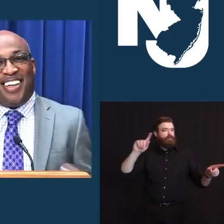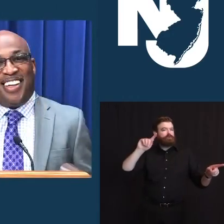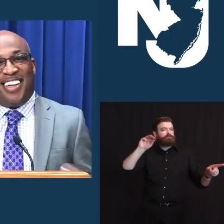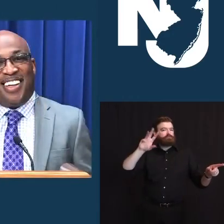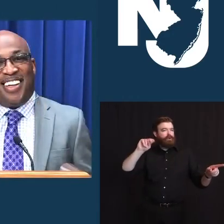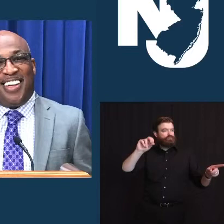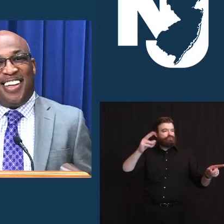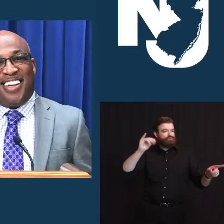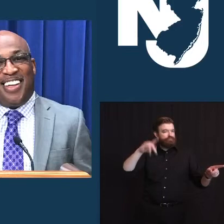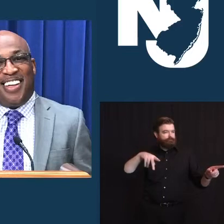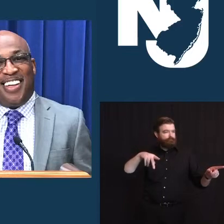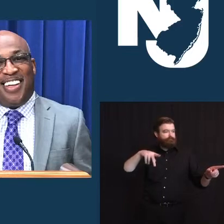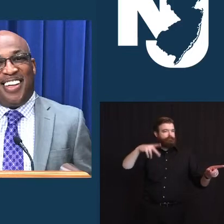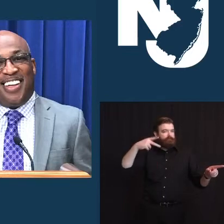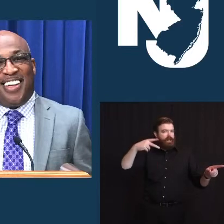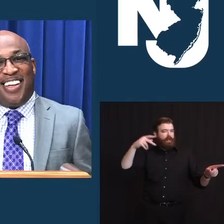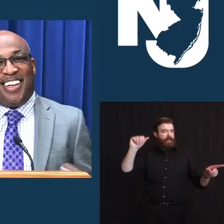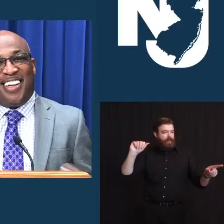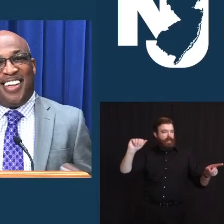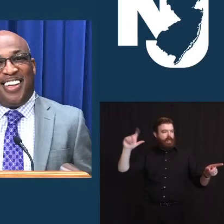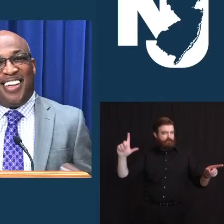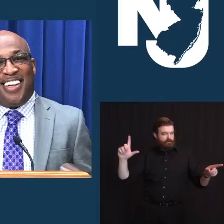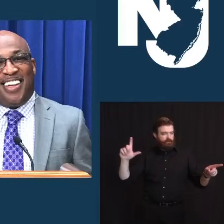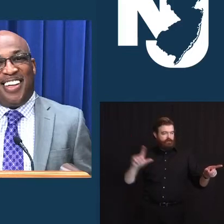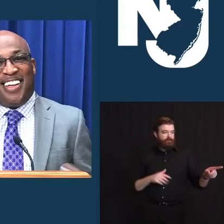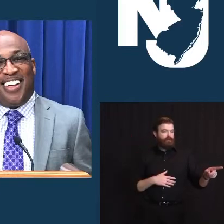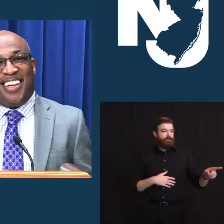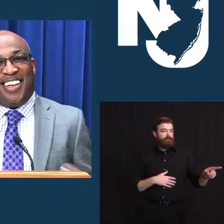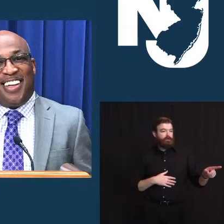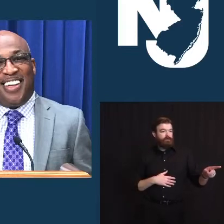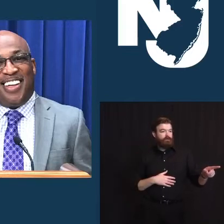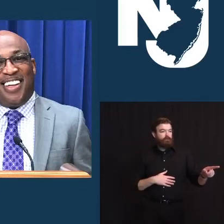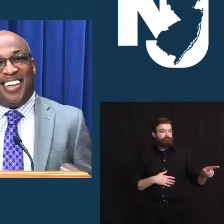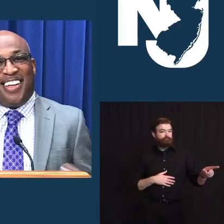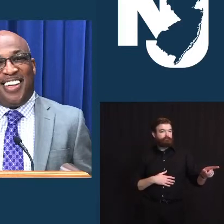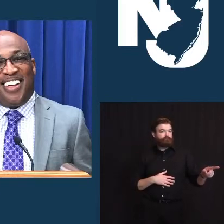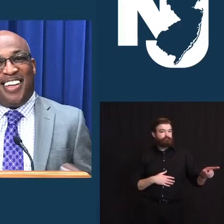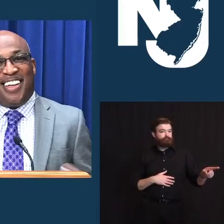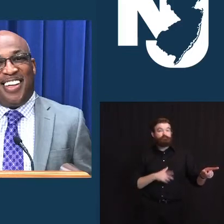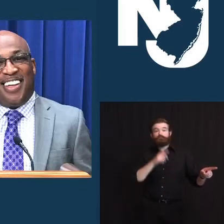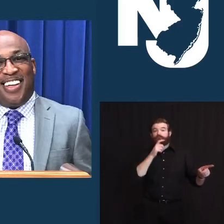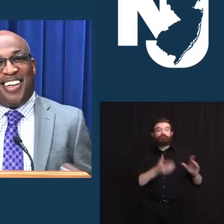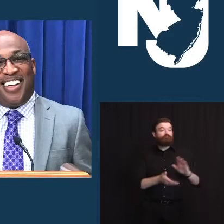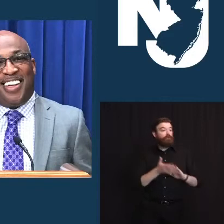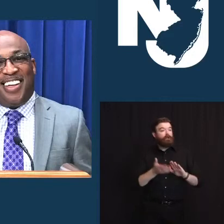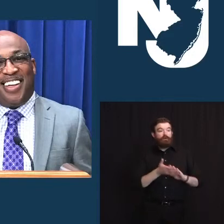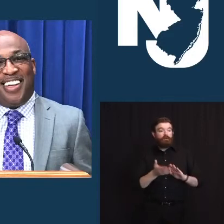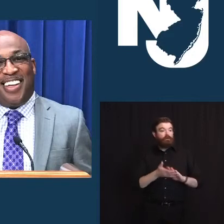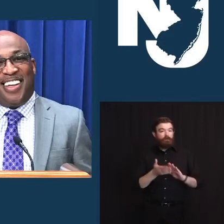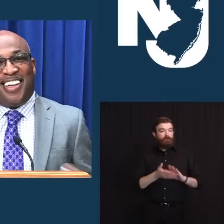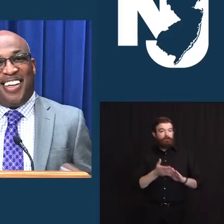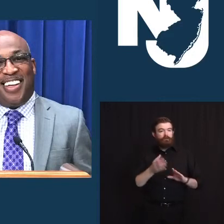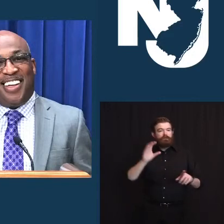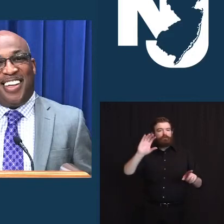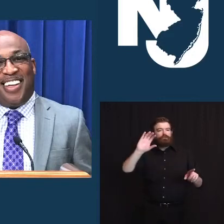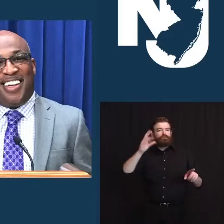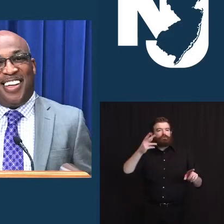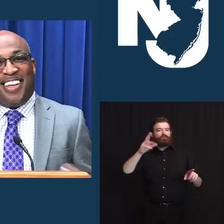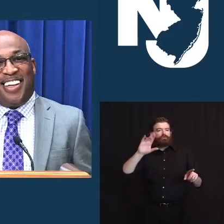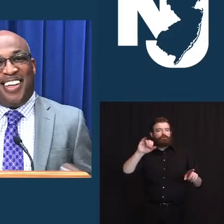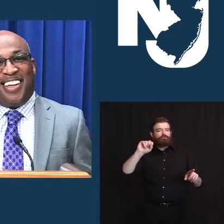CEO, the guy on the right, Sergeant Christopher Hill. Like PALS across New Jersey, the Howell PALS mission